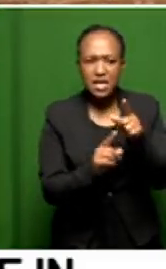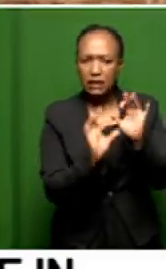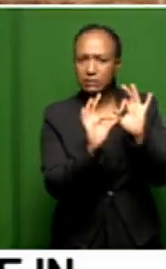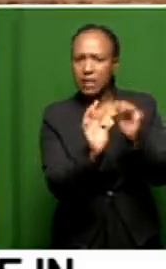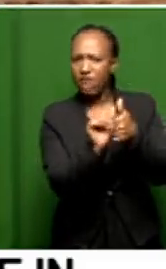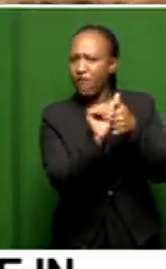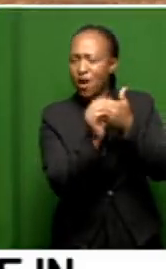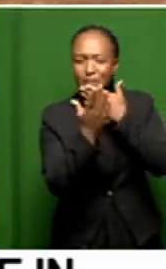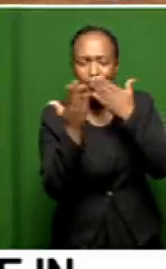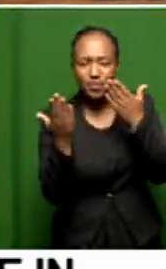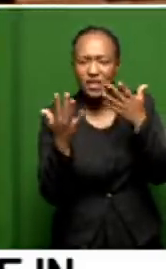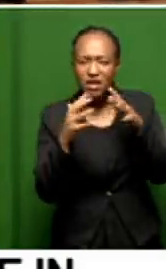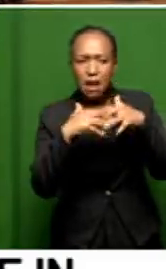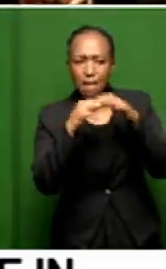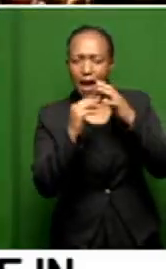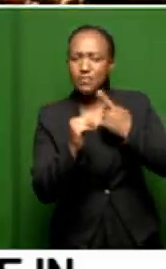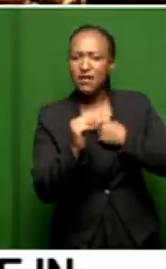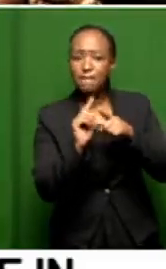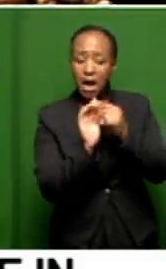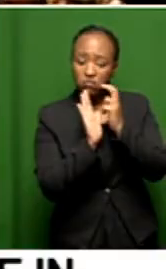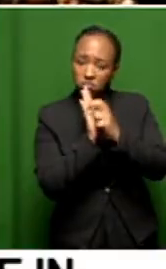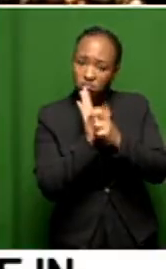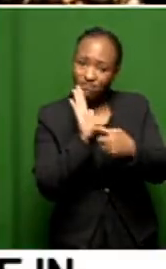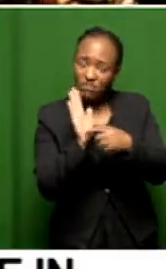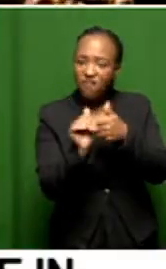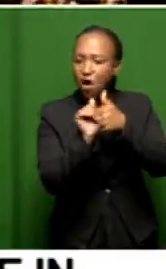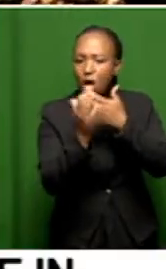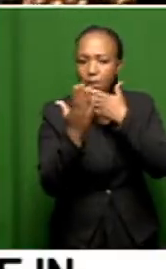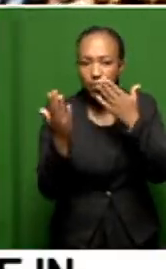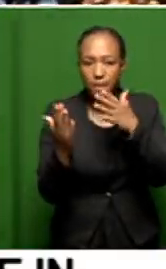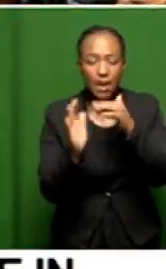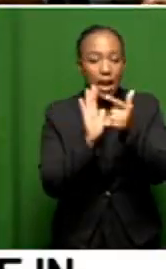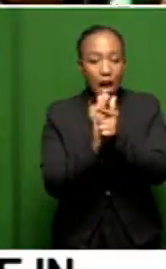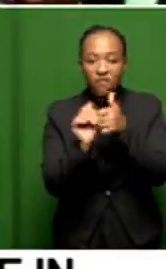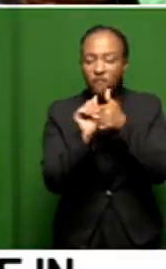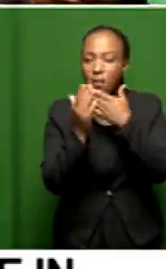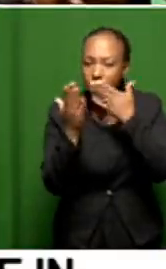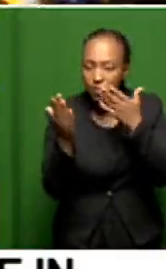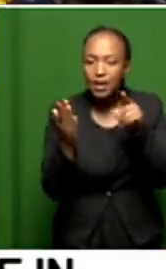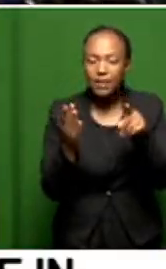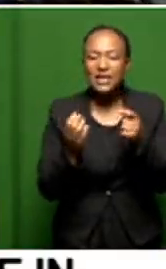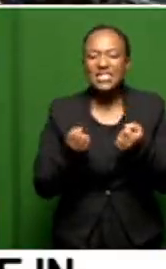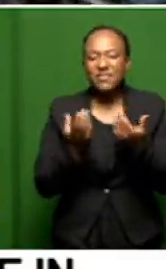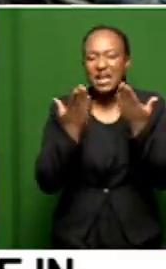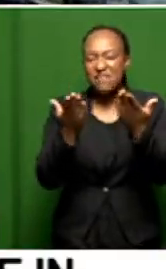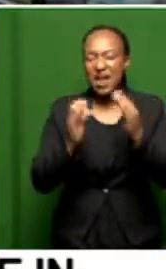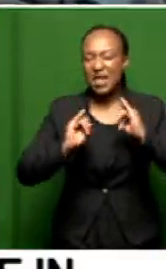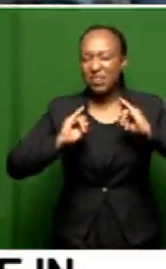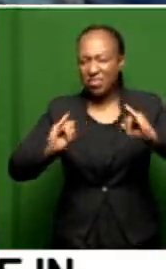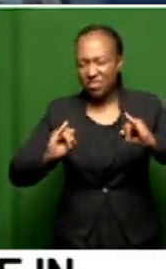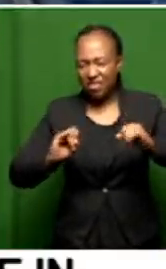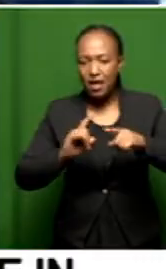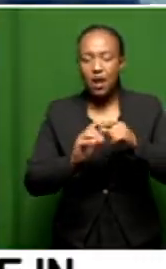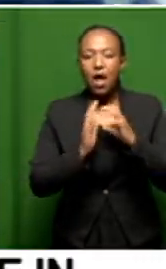objectives that they have set out for themselves, they cannot comply with them. And non-compliance has led to poor service delivery, as we have seen in places such